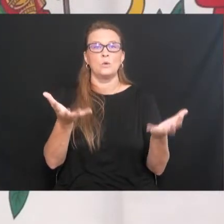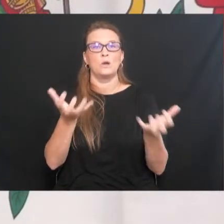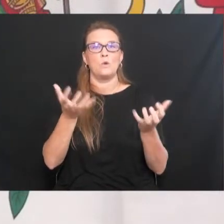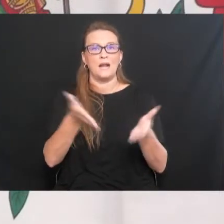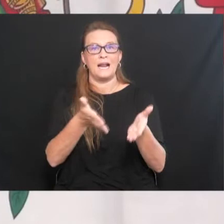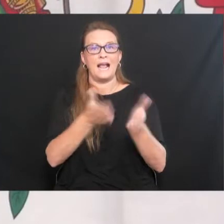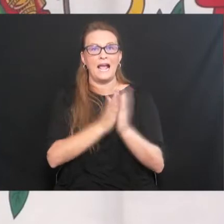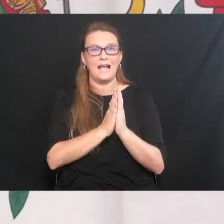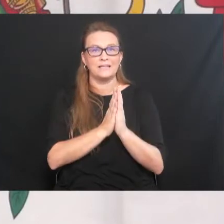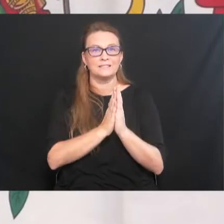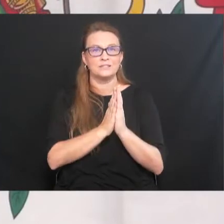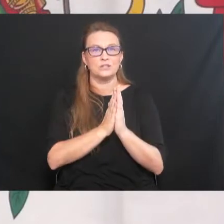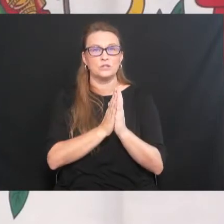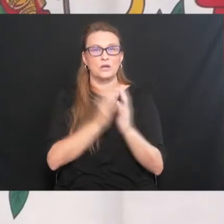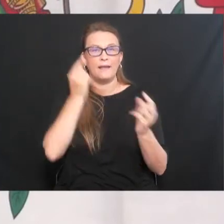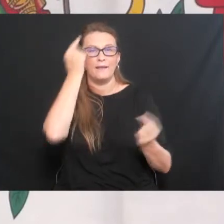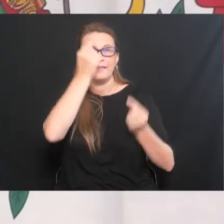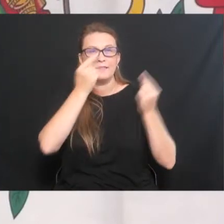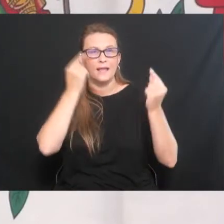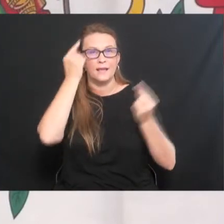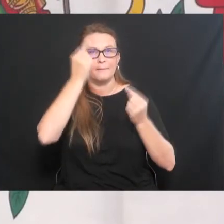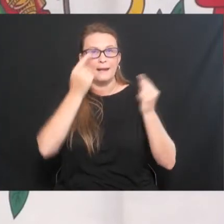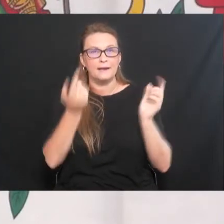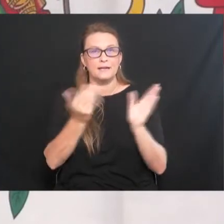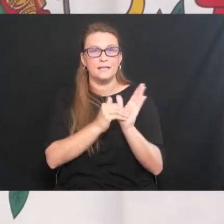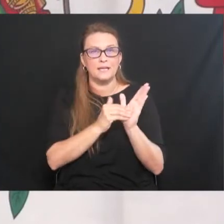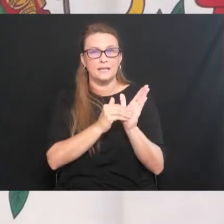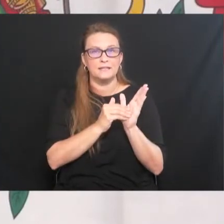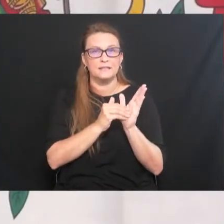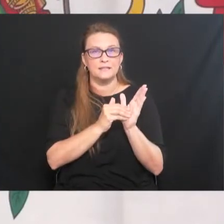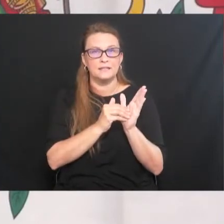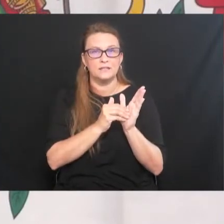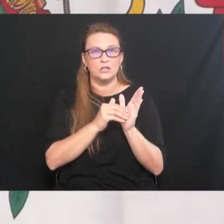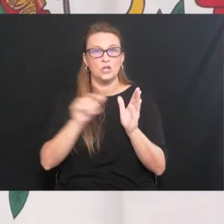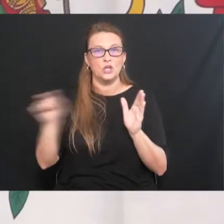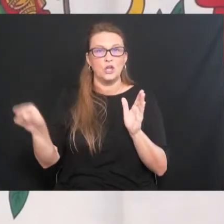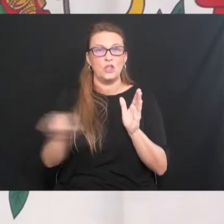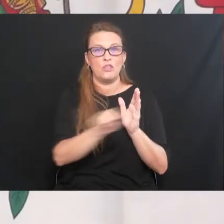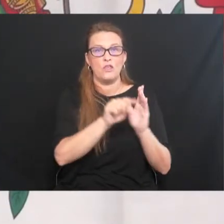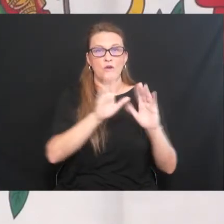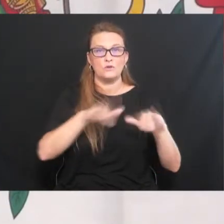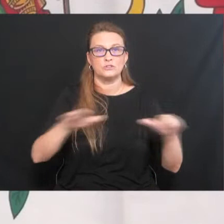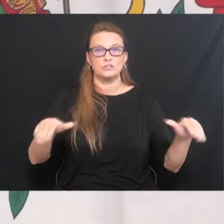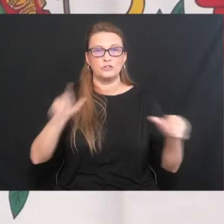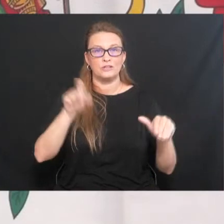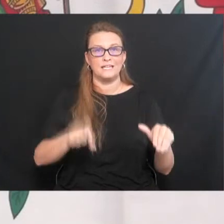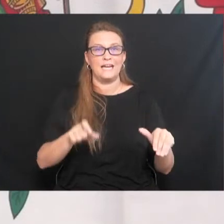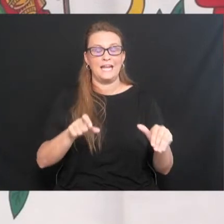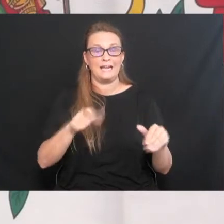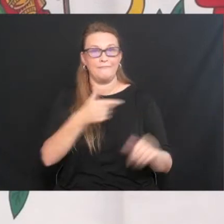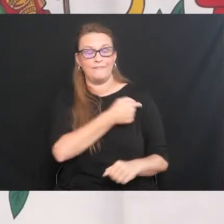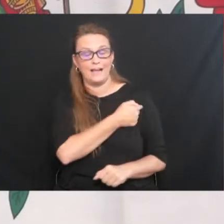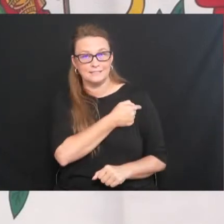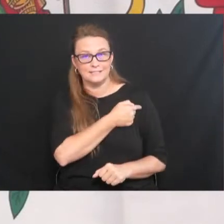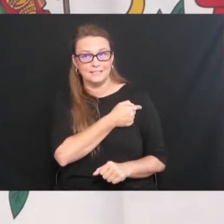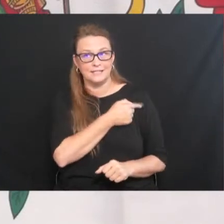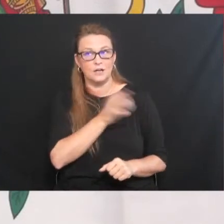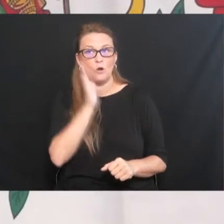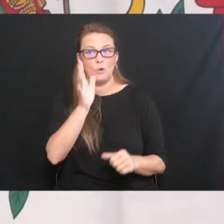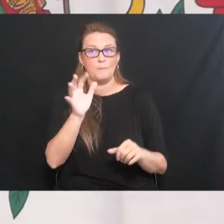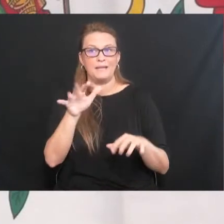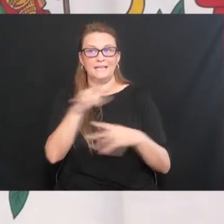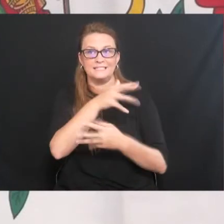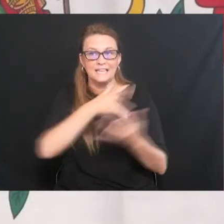again, rethink this whole process. Those kids need to be vaccinated. They're going to be together, and kids are